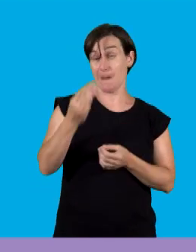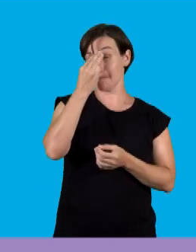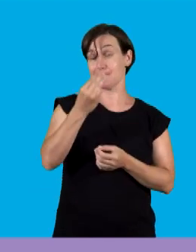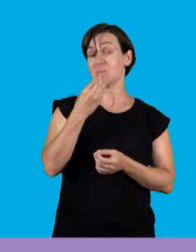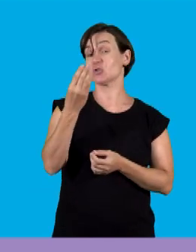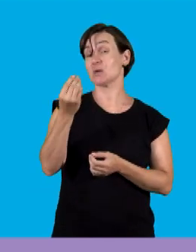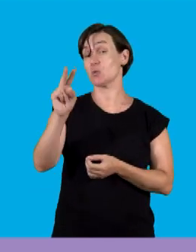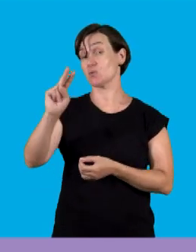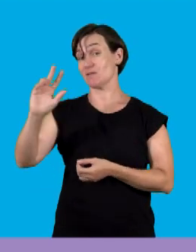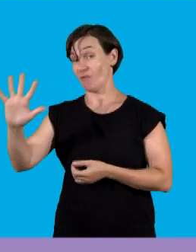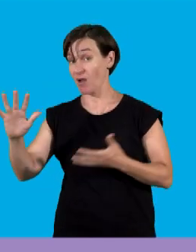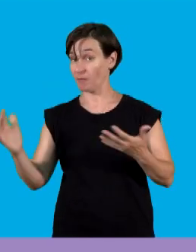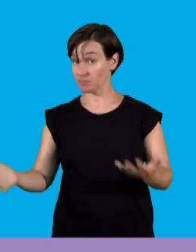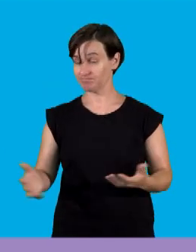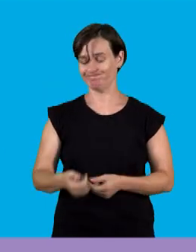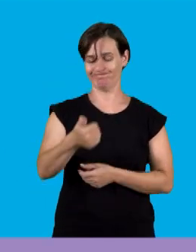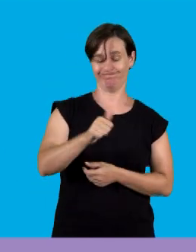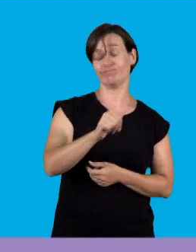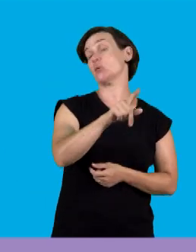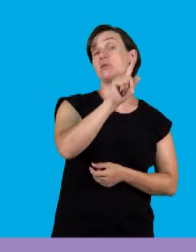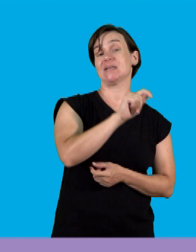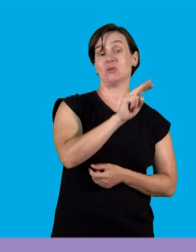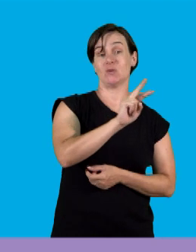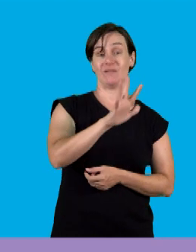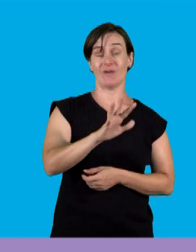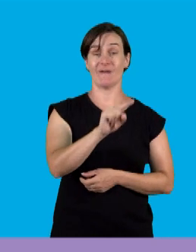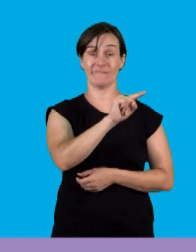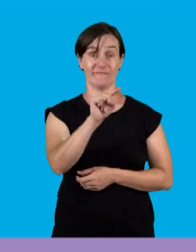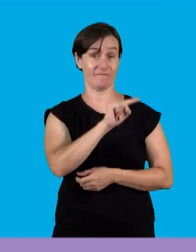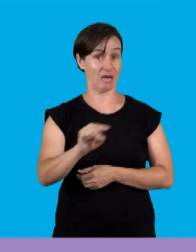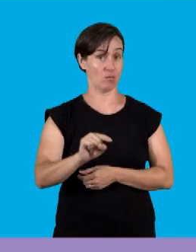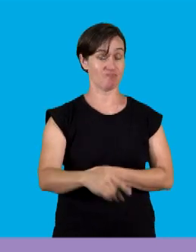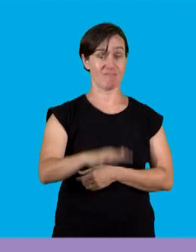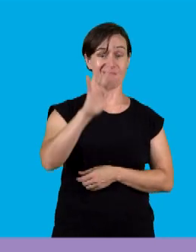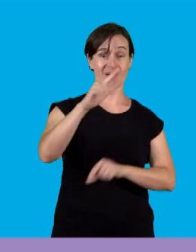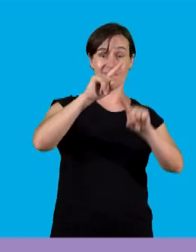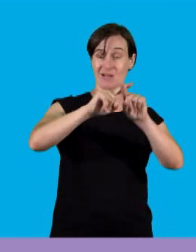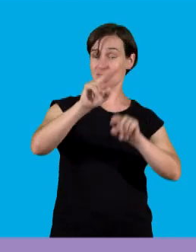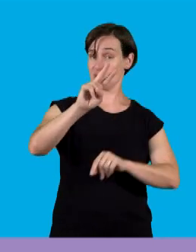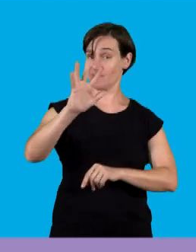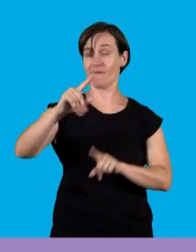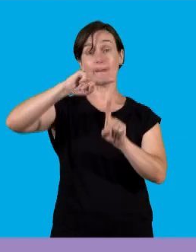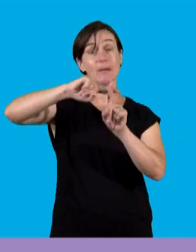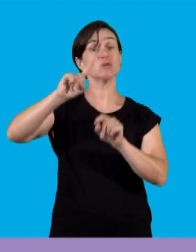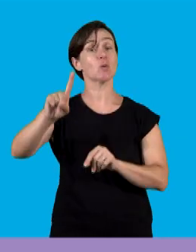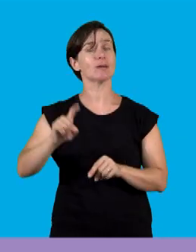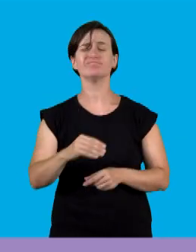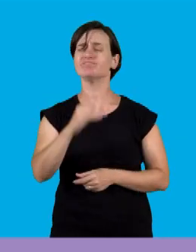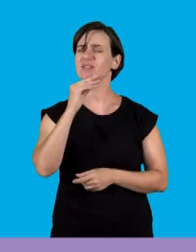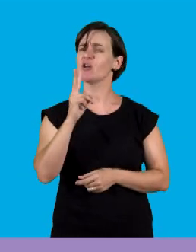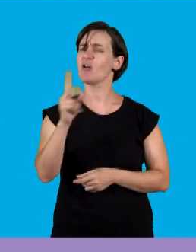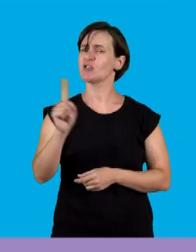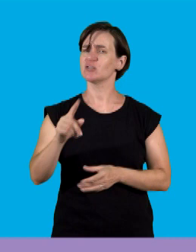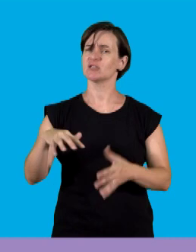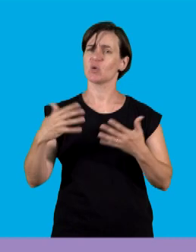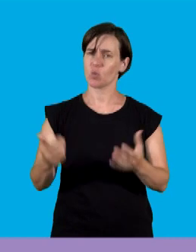The 25th term is going to be 5 multiplied by 25, and when we add 1, the